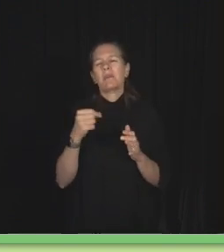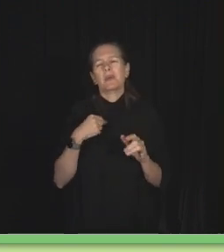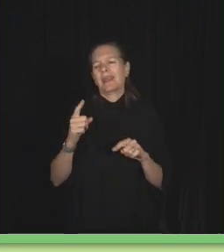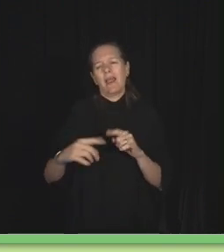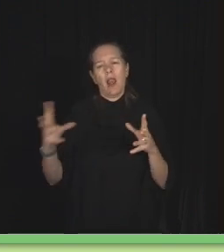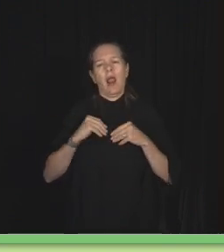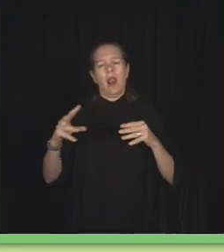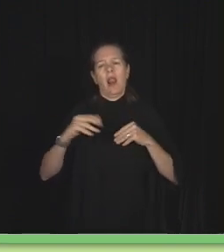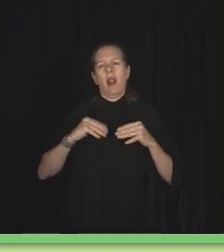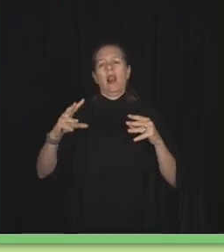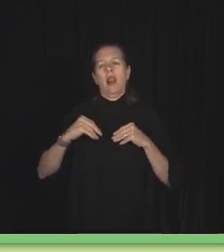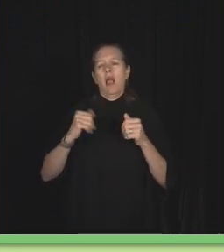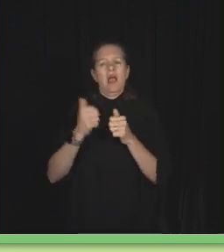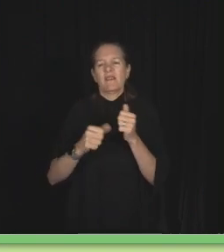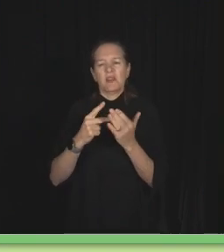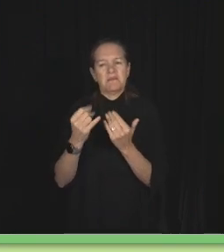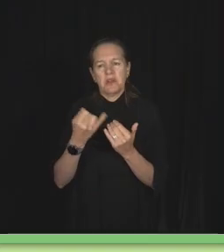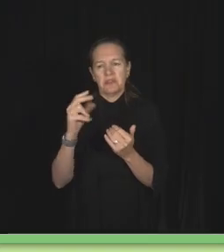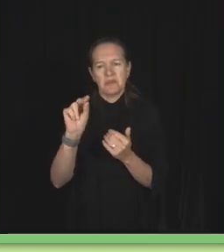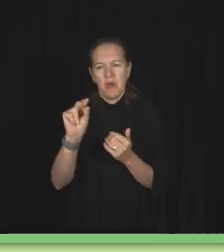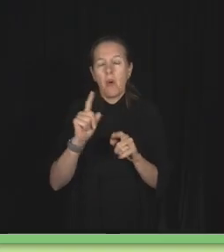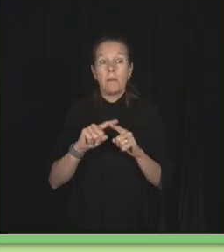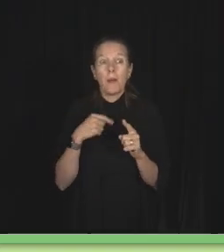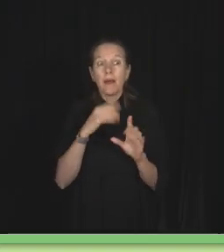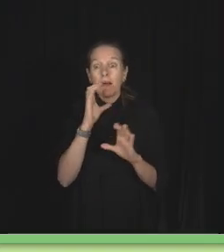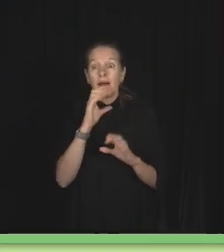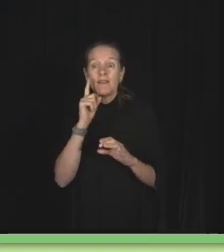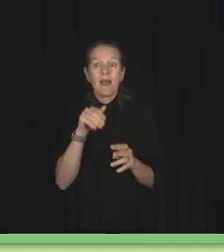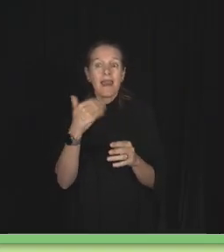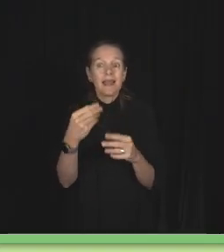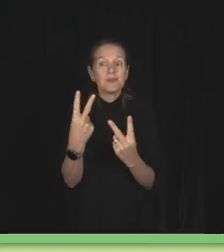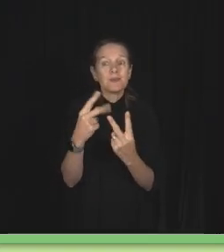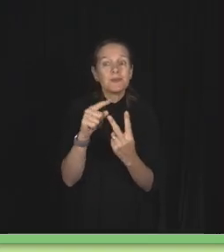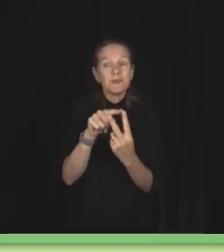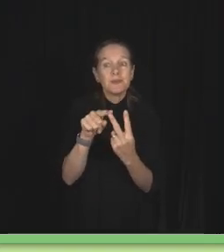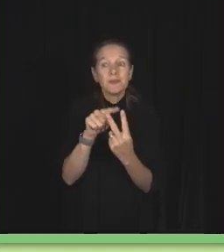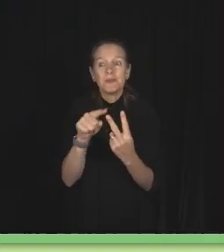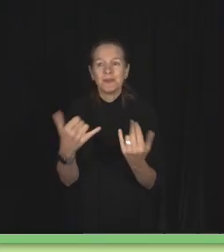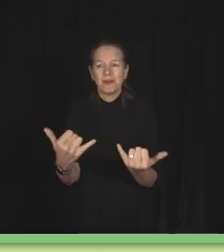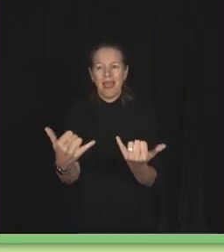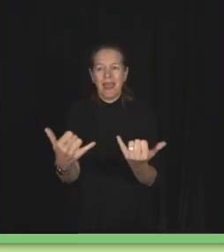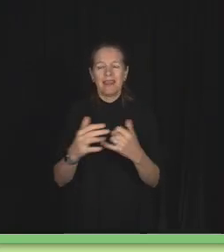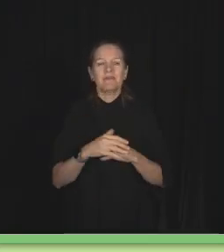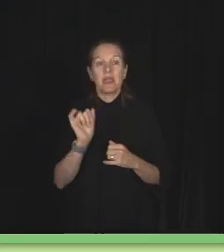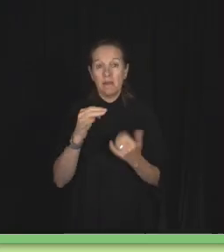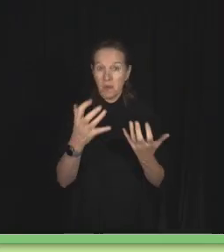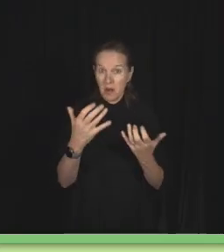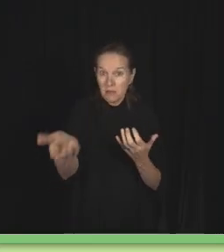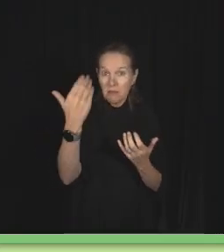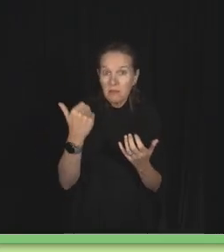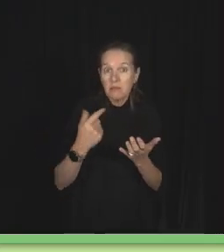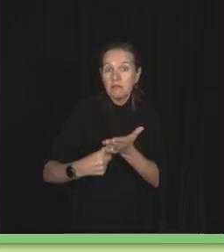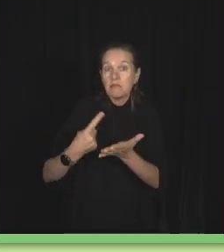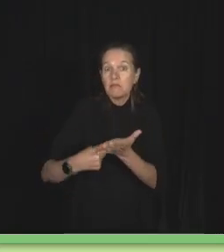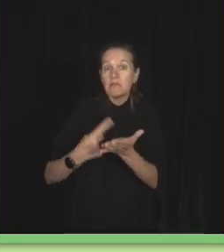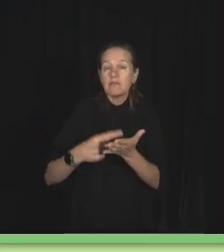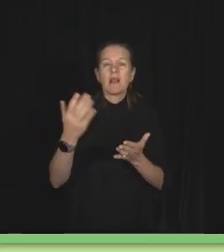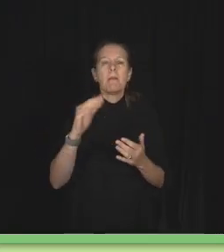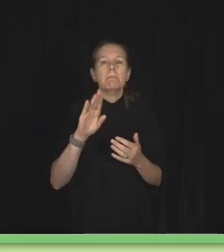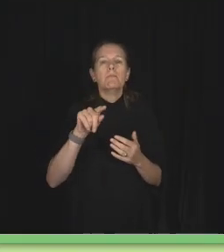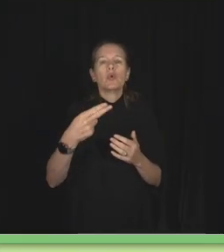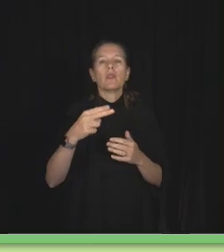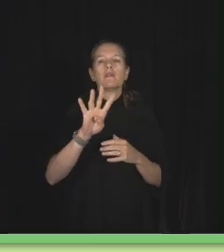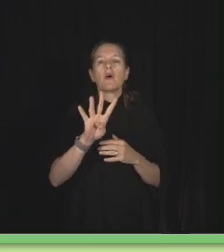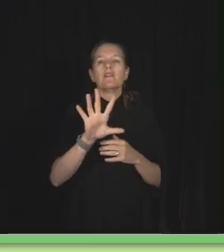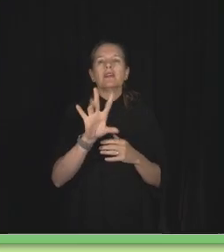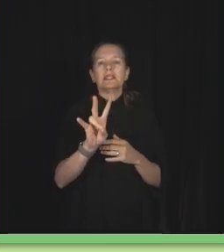single project at once, but we're looking for our next 2 projects today. And if you want to come and talk to us about that, come by booth 457.